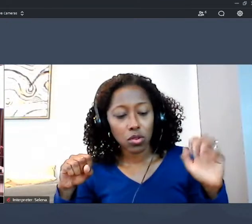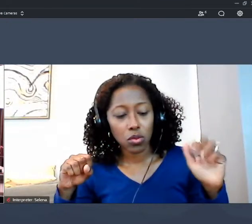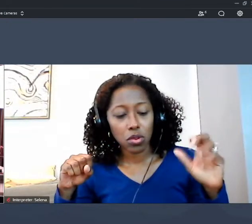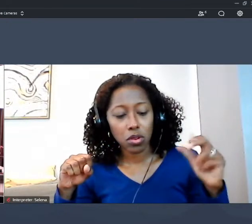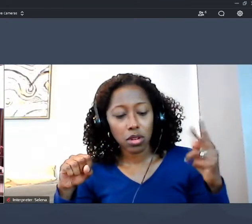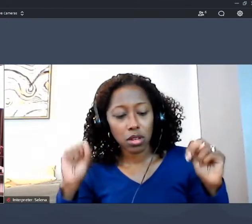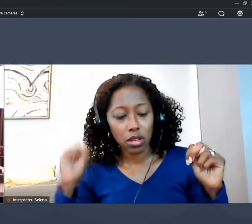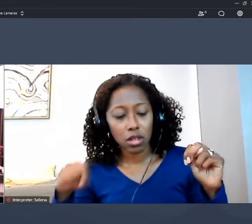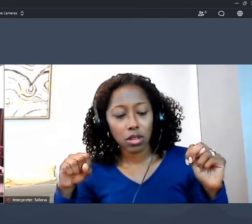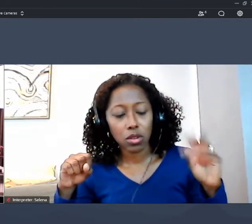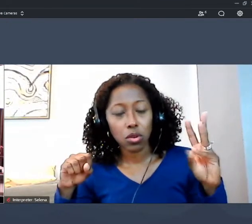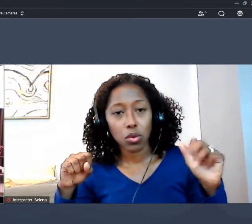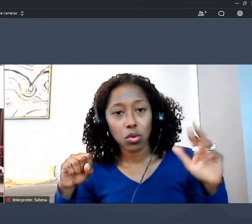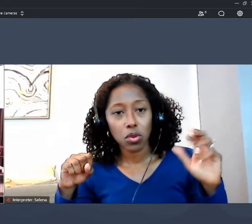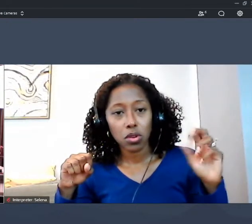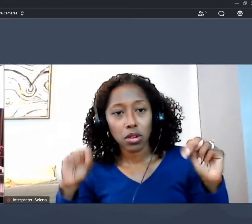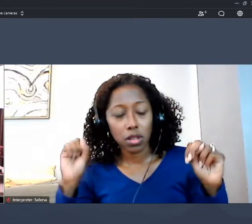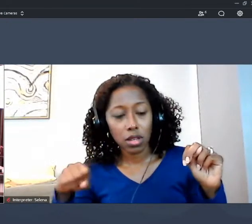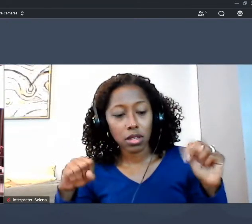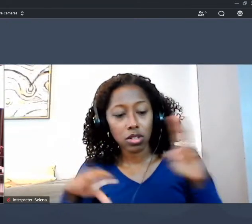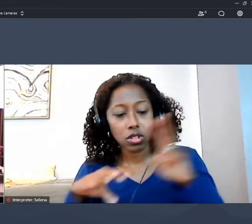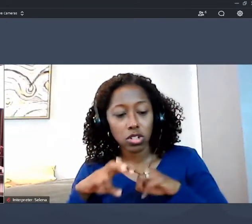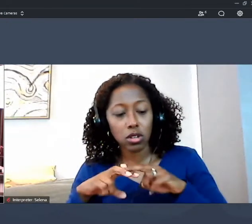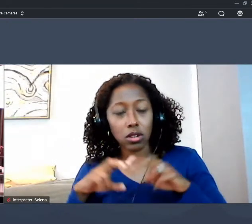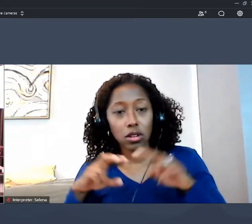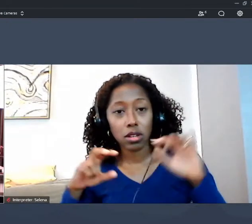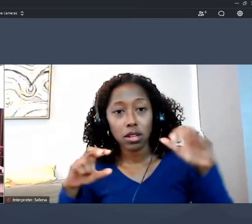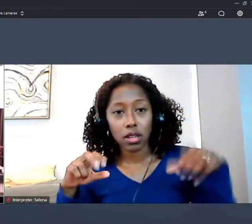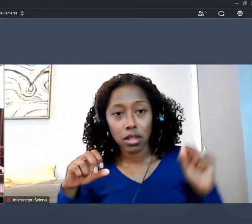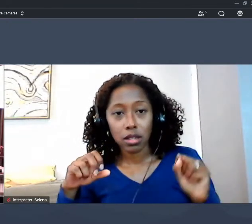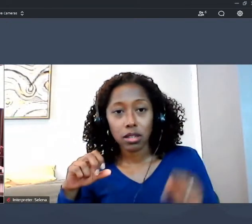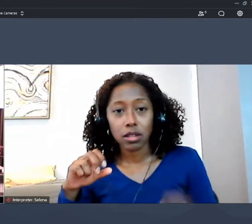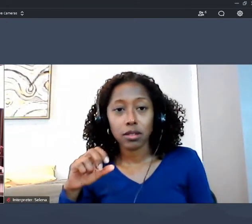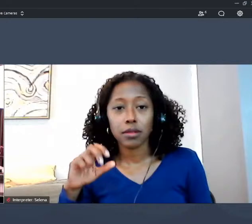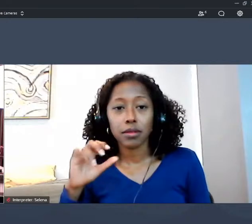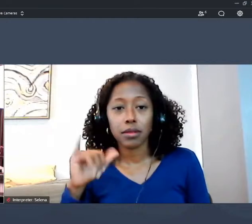Colette, yes. Thank you very much. That item passes. Call item 36.